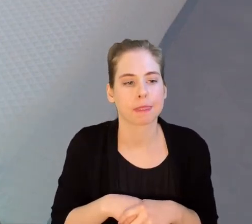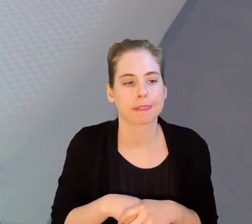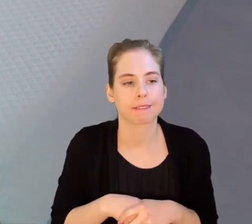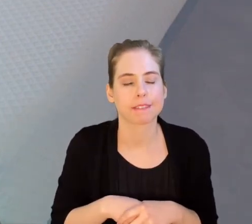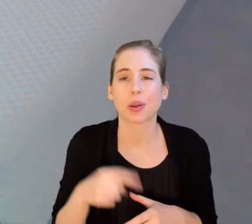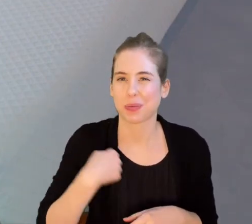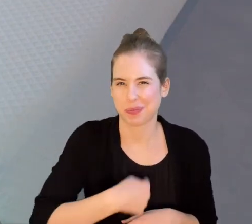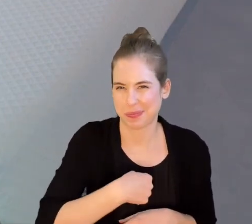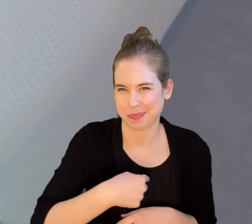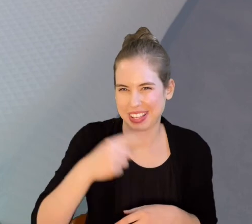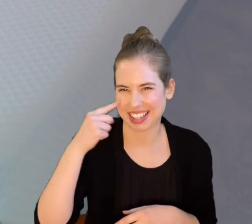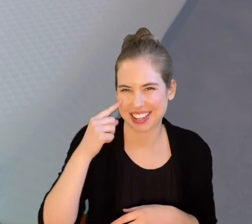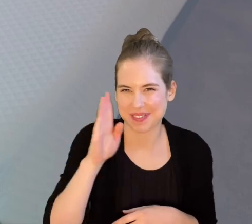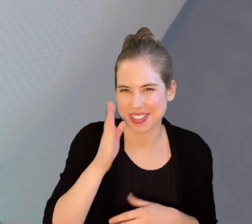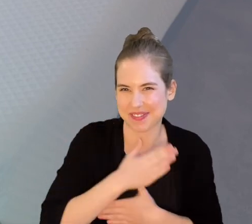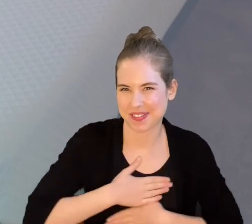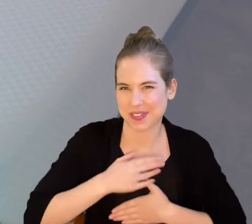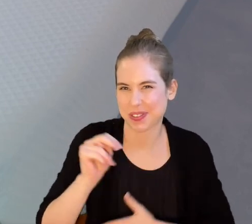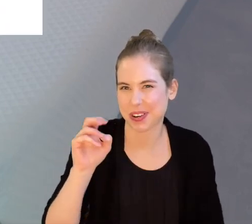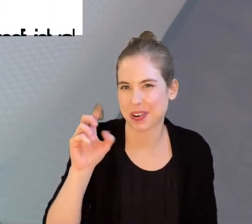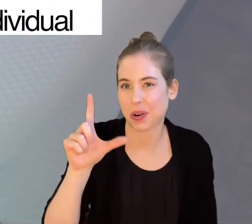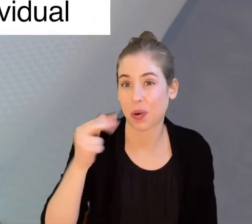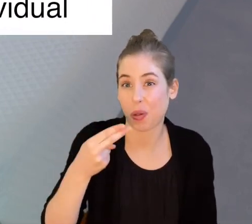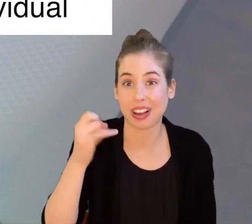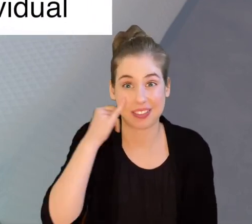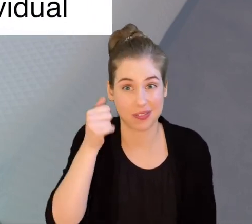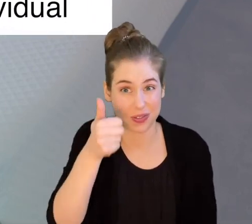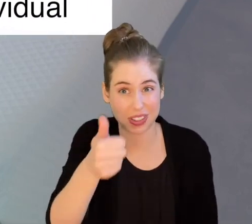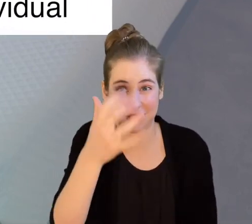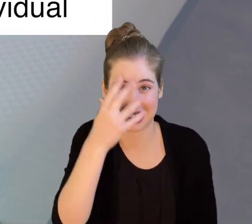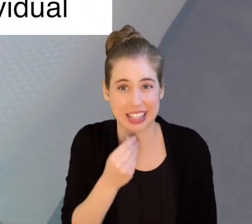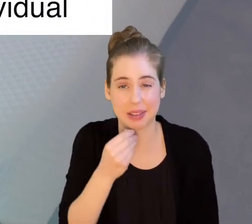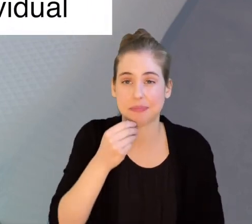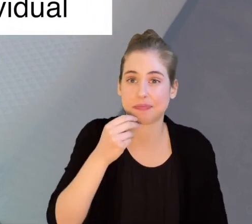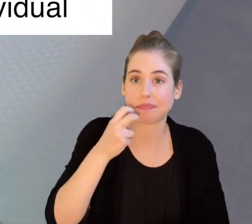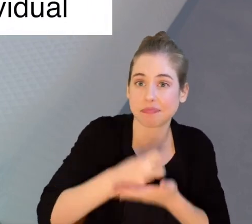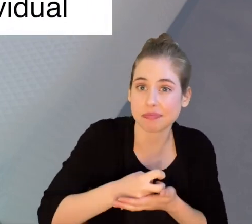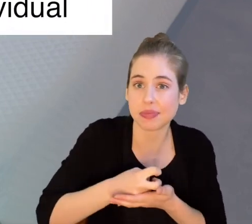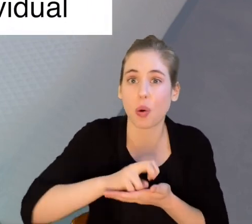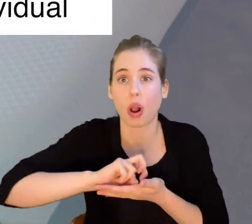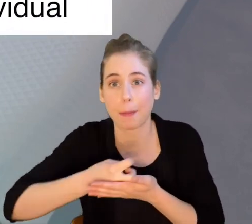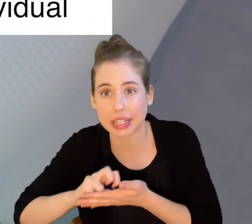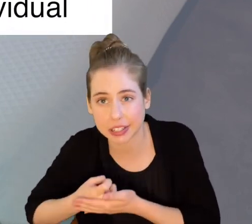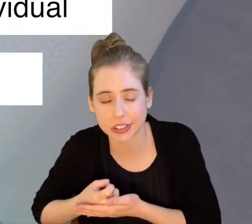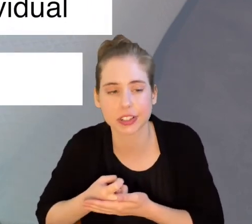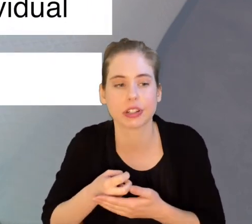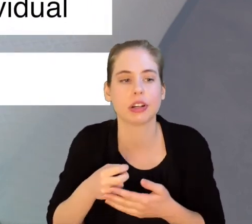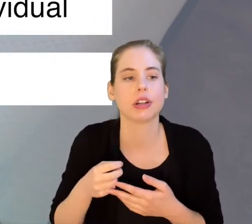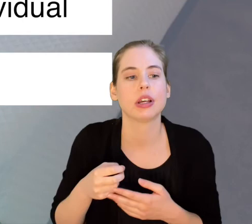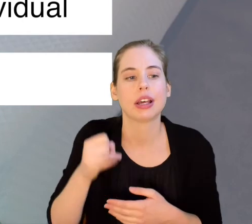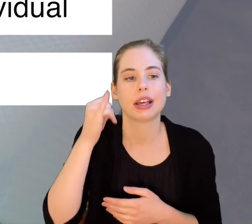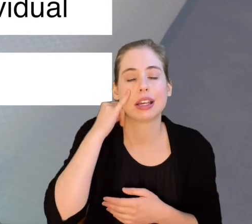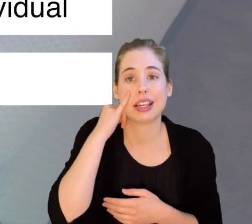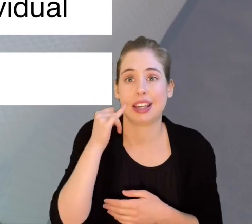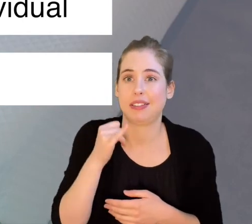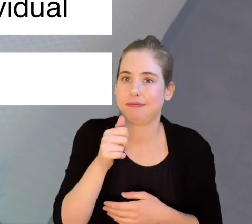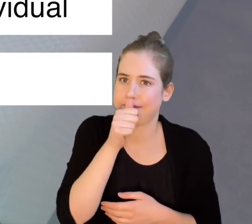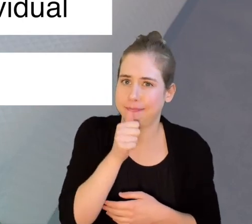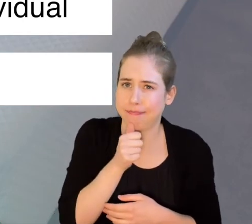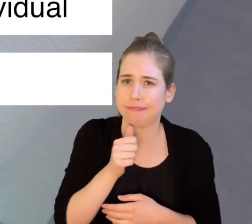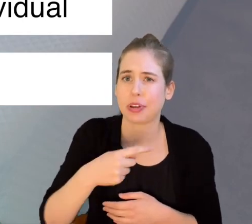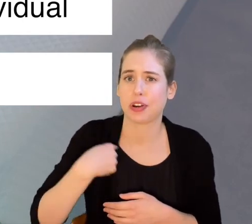suffer from hip or shoulder pain, you are a petite or average-sized individual, you prefer a soft